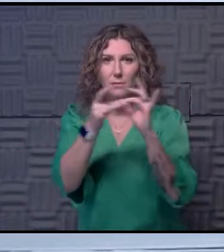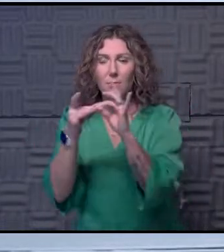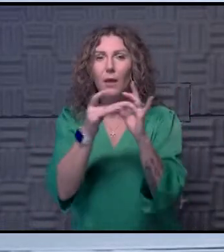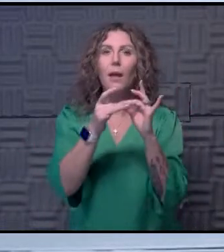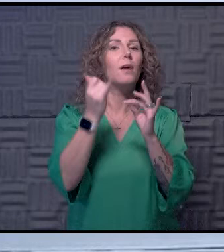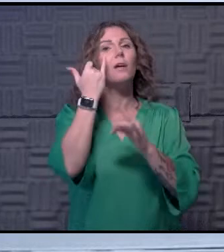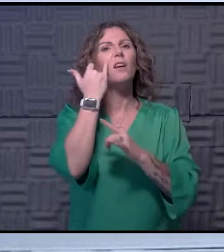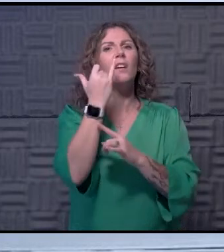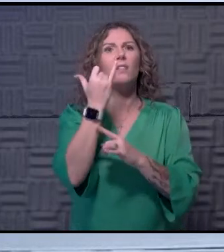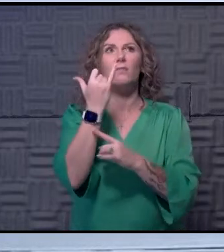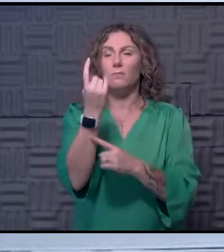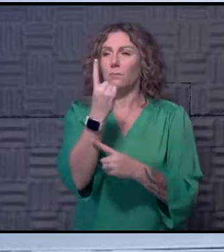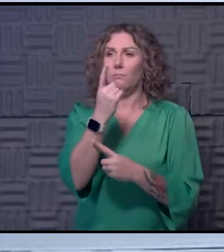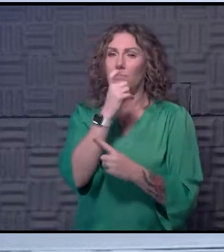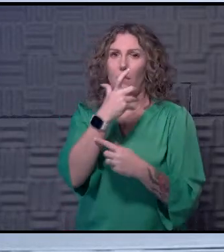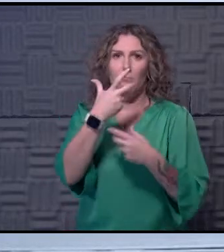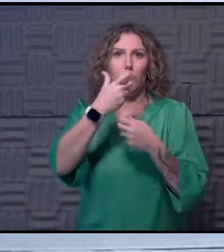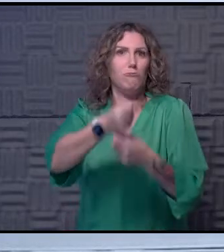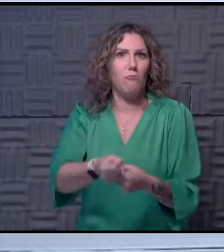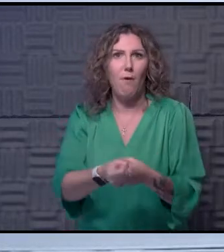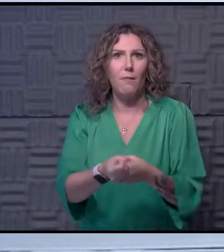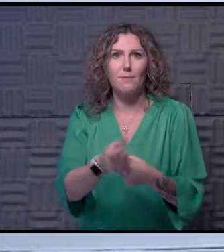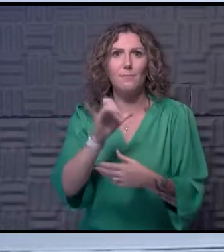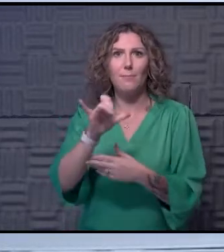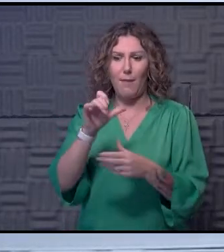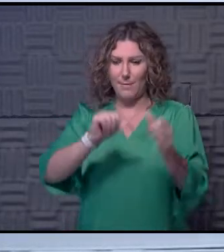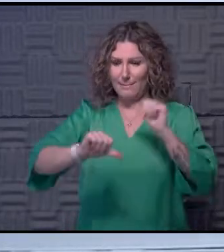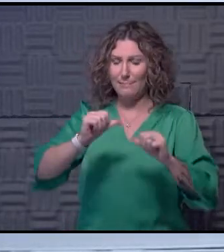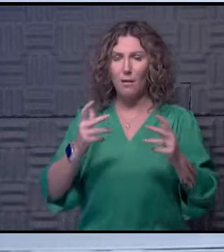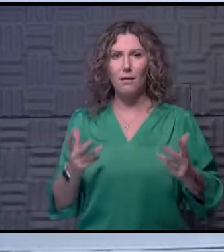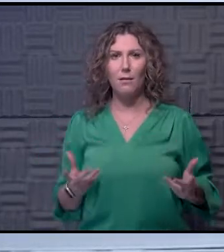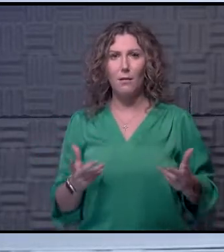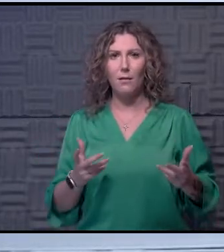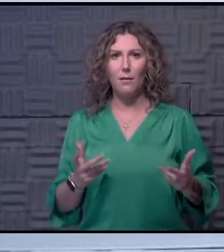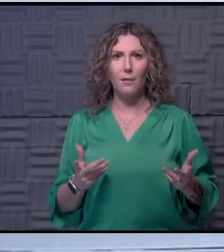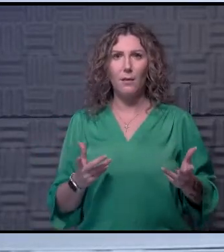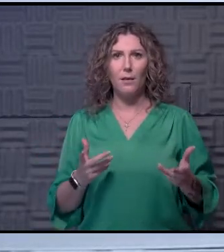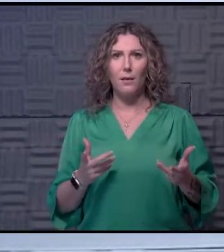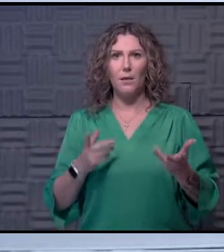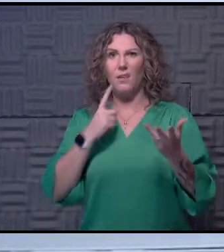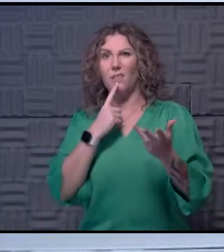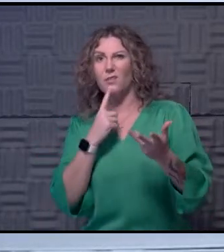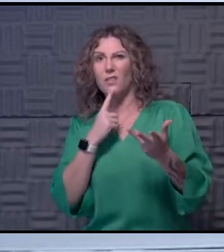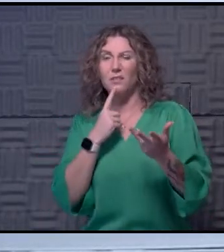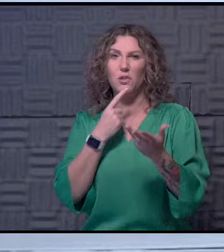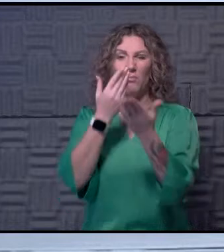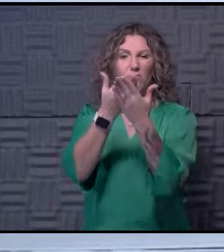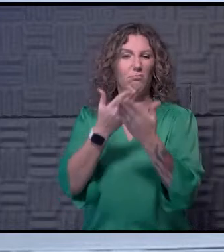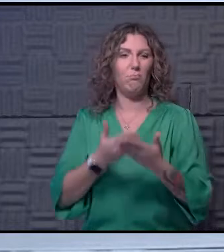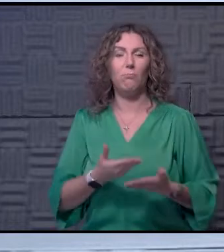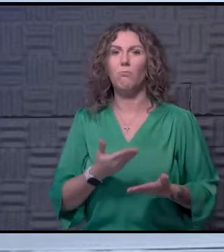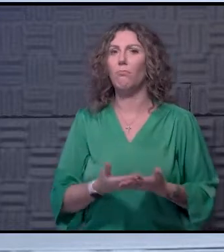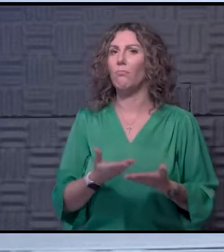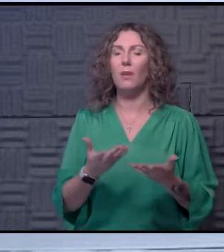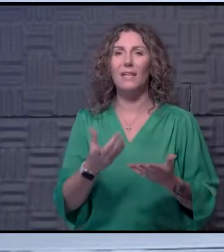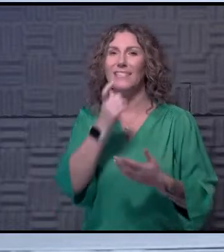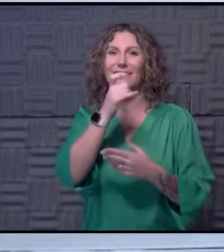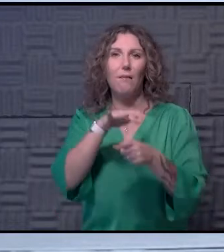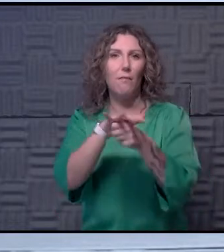doesn't trust the scientific enterprise, just merely restating findings from the scientific enterprise will be